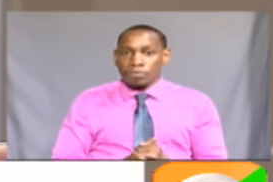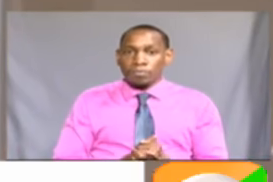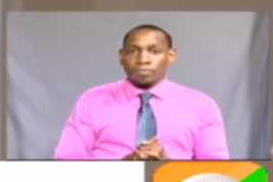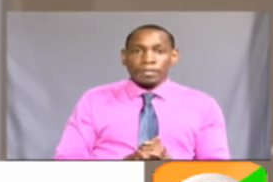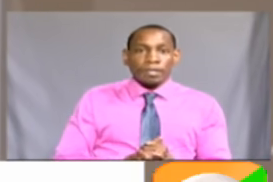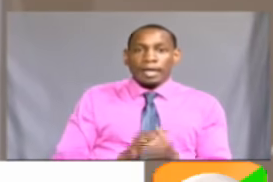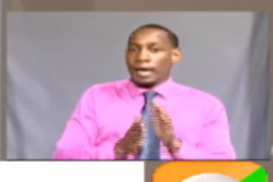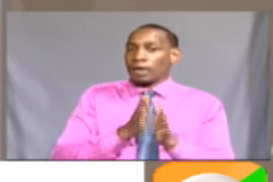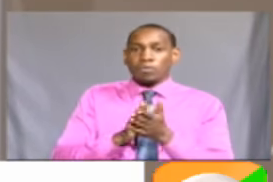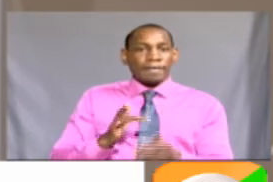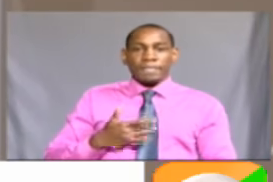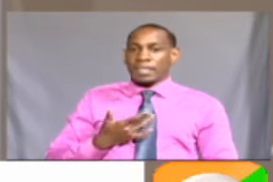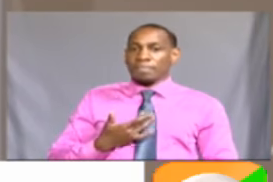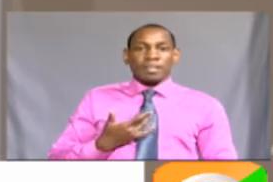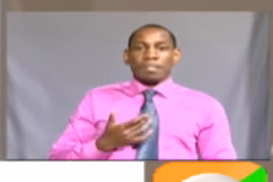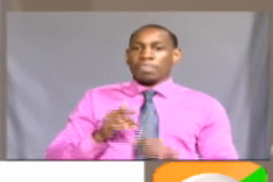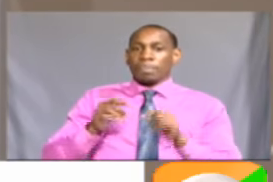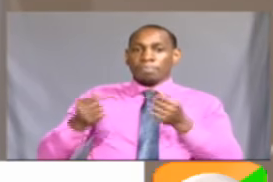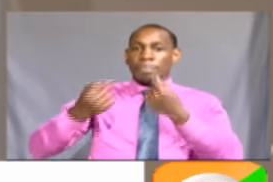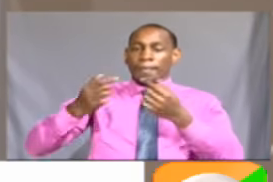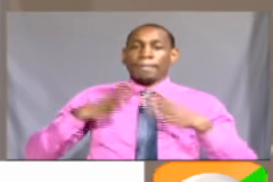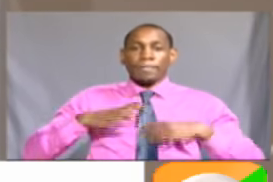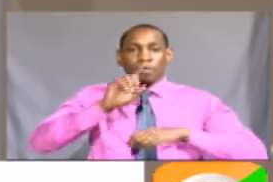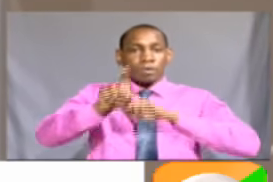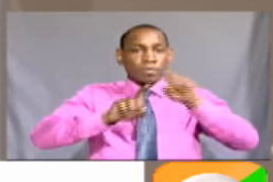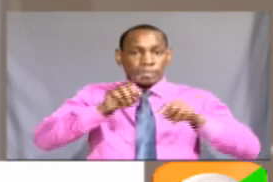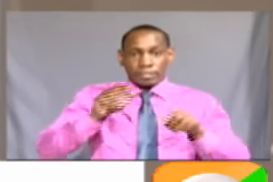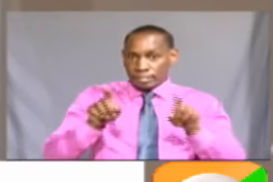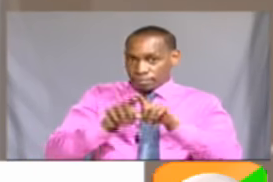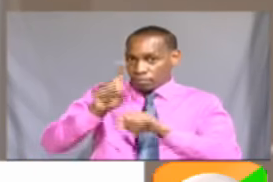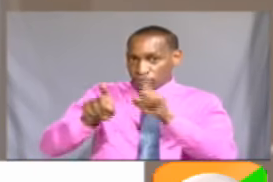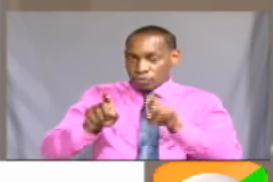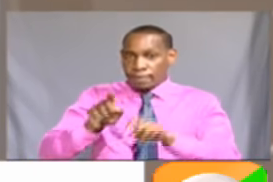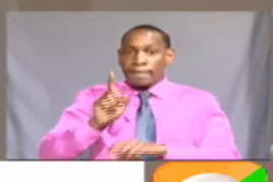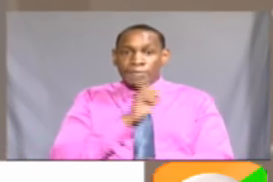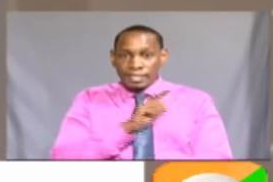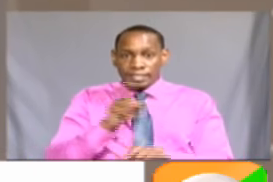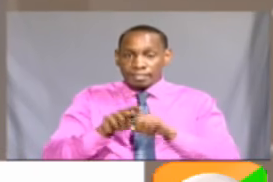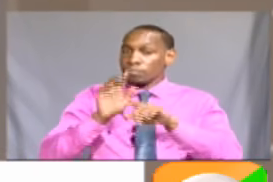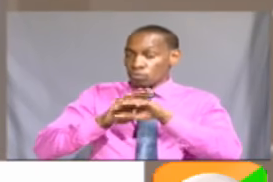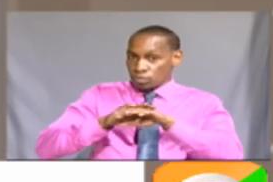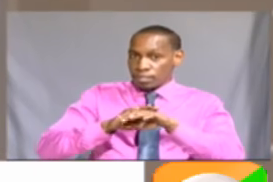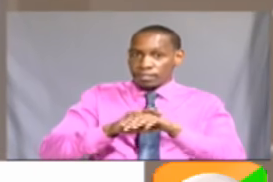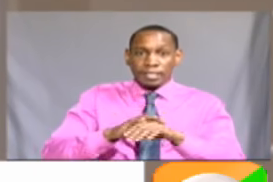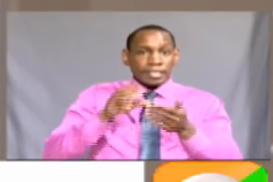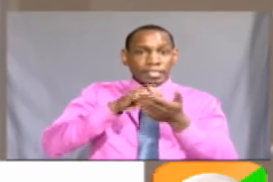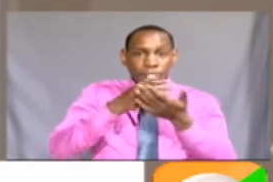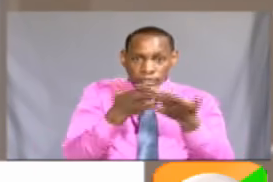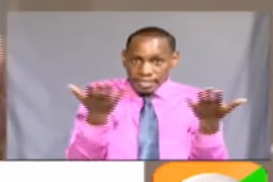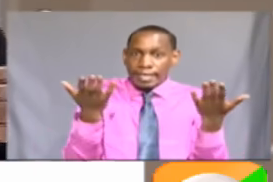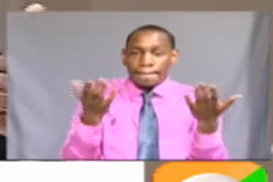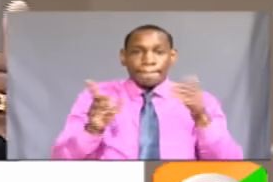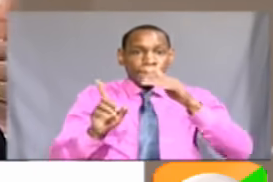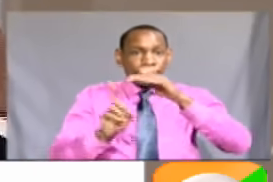there shouldn't be any ill feeling towards people who are asking questions. And once the questions have been asked, it's a good thing. In any case,